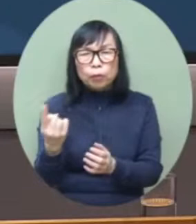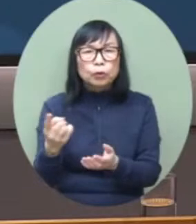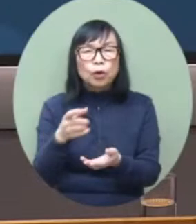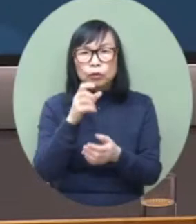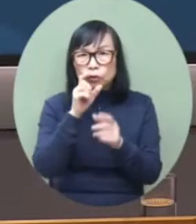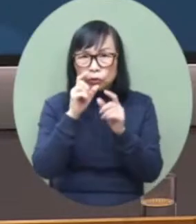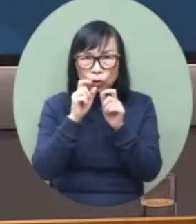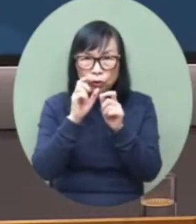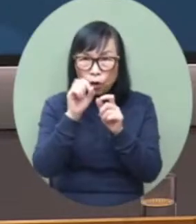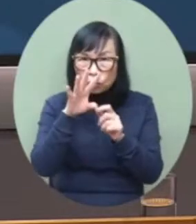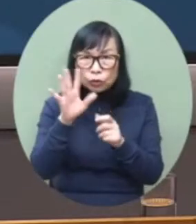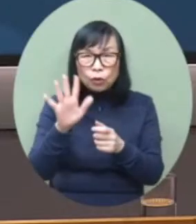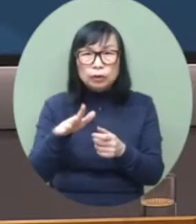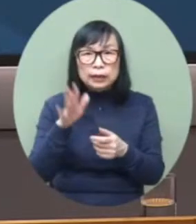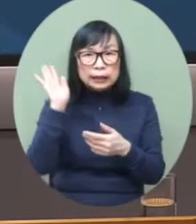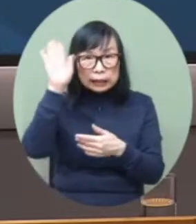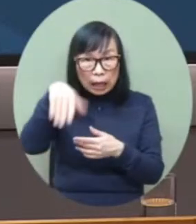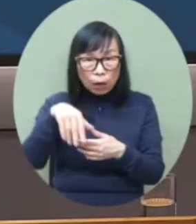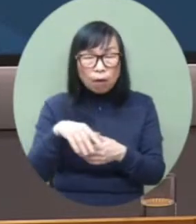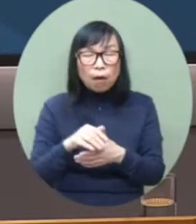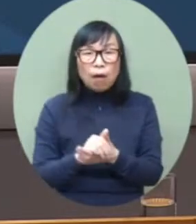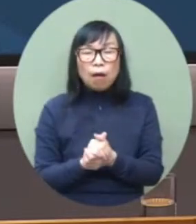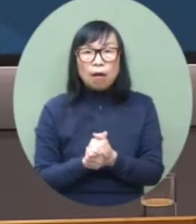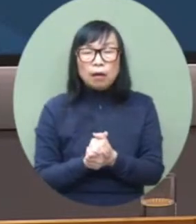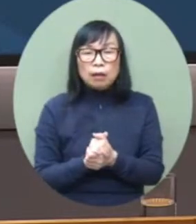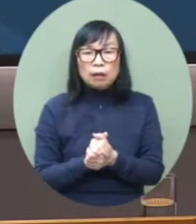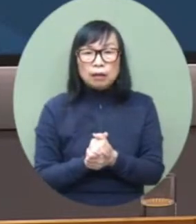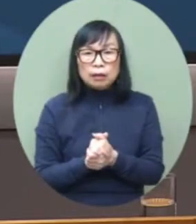We might not be able to accommodate all quarantine cases,